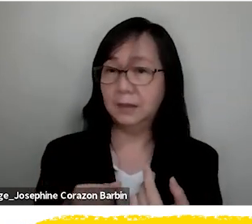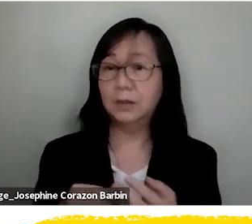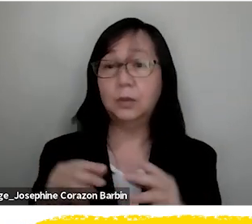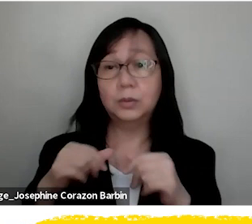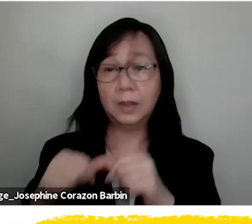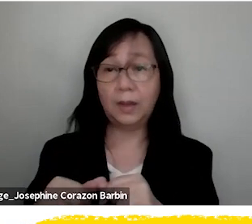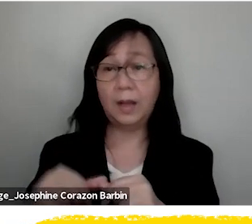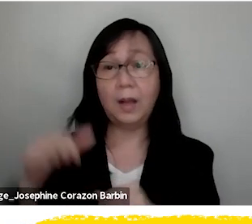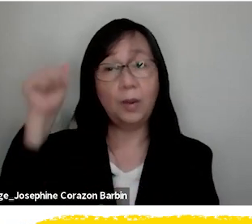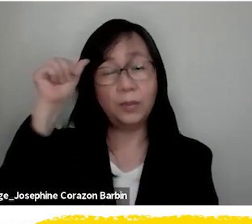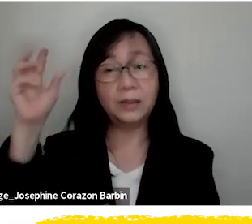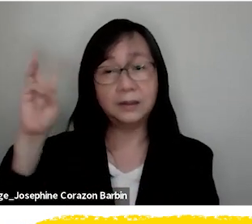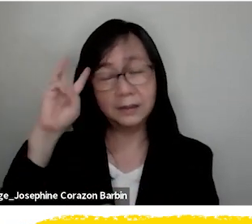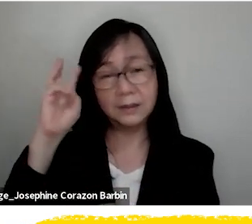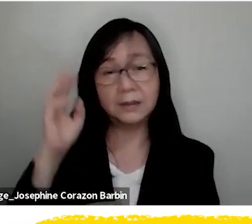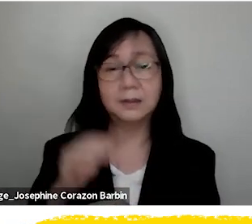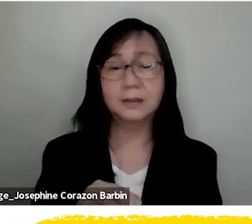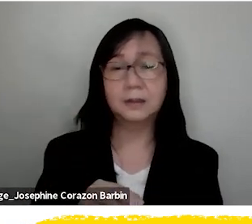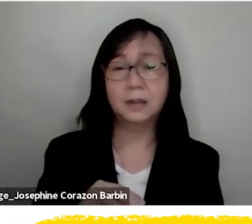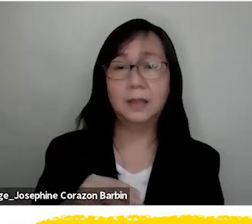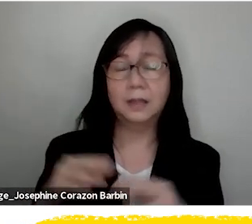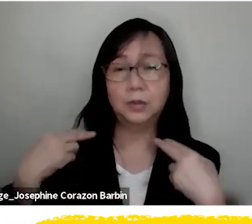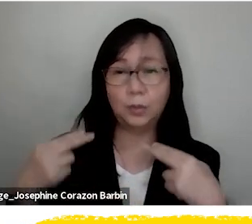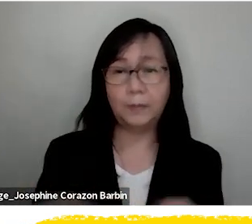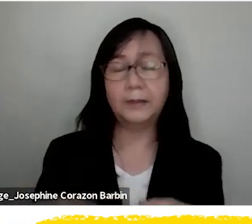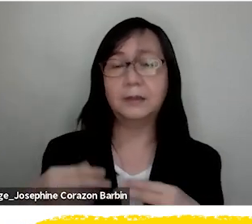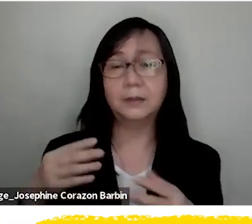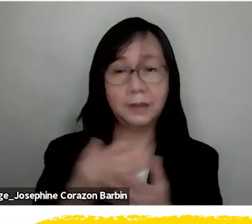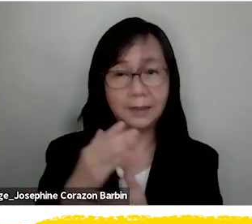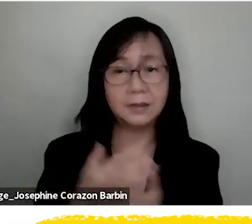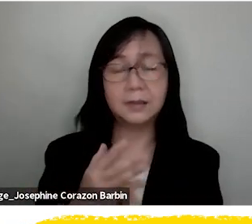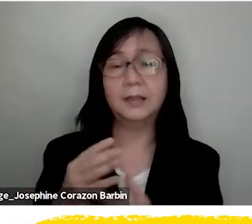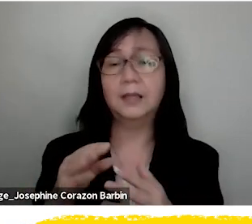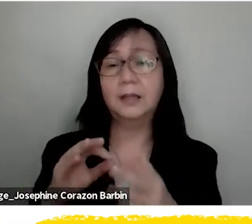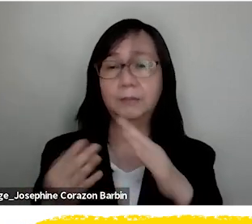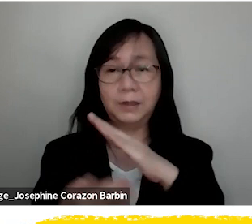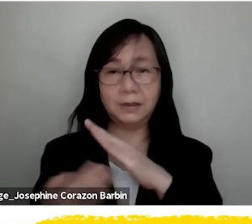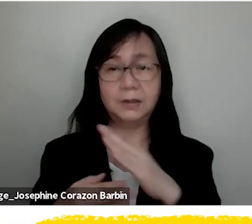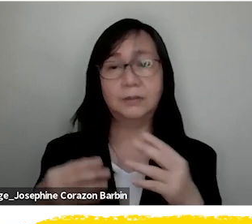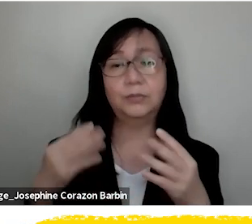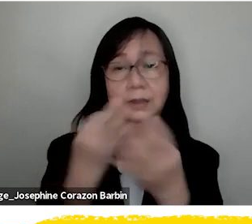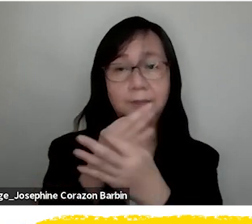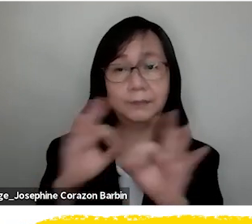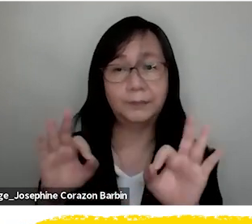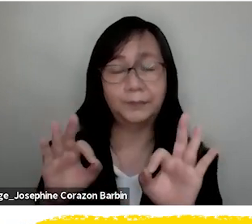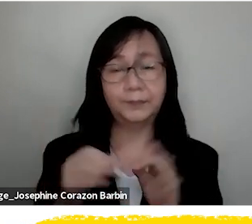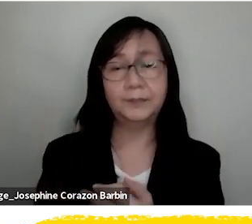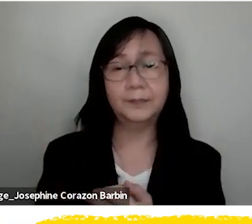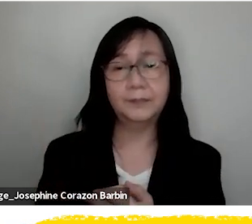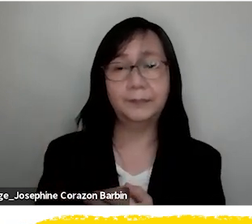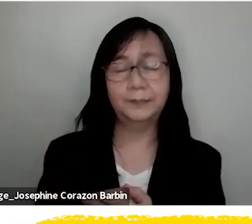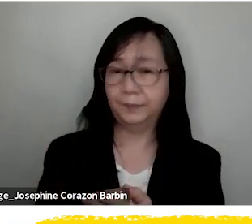example, around human rights and fundamental freedoms, something that children, a role